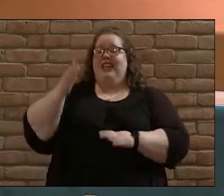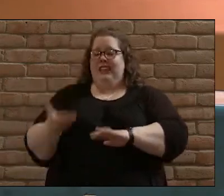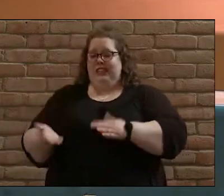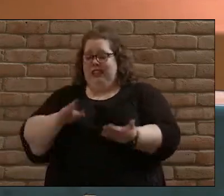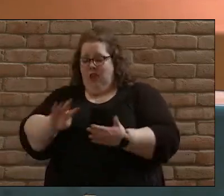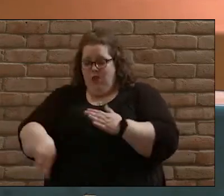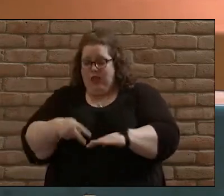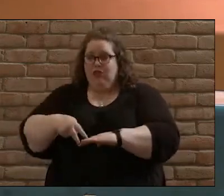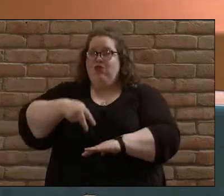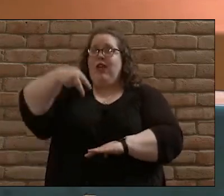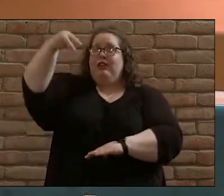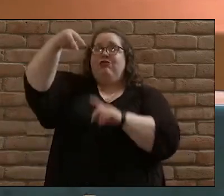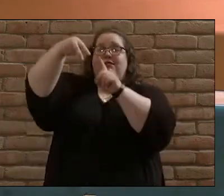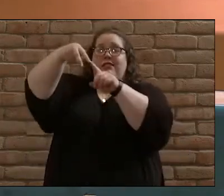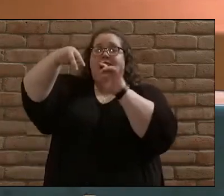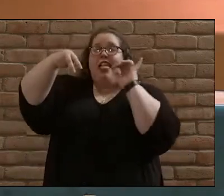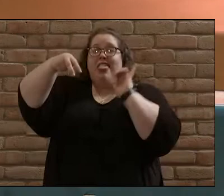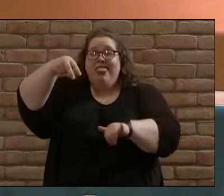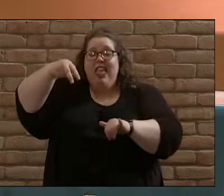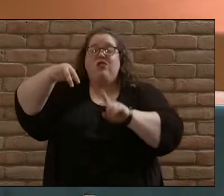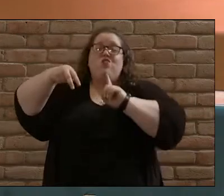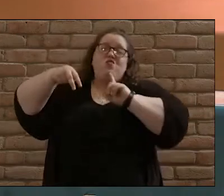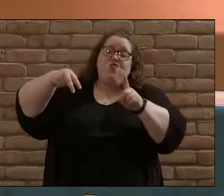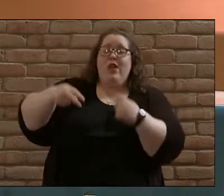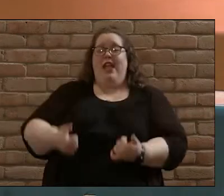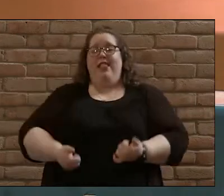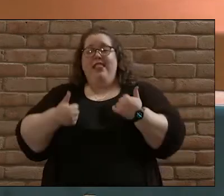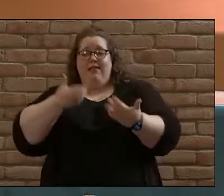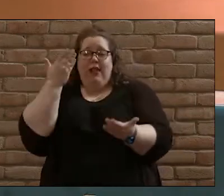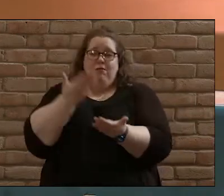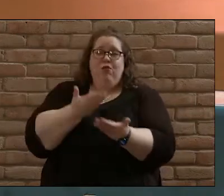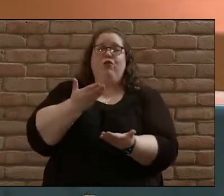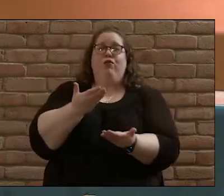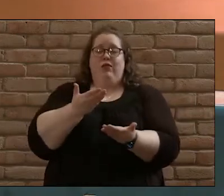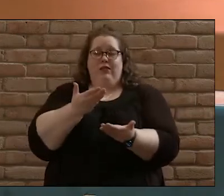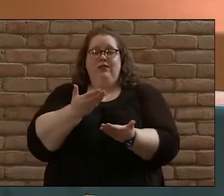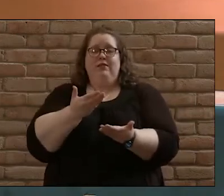dead, that is literal living proof